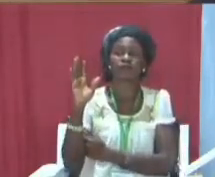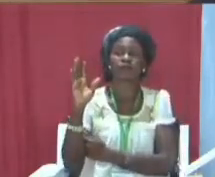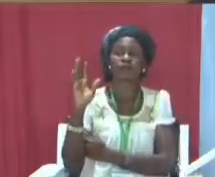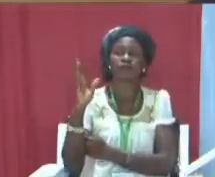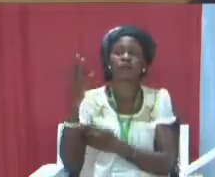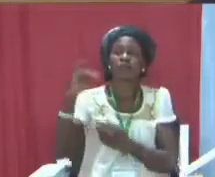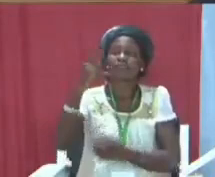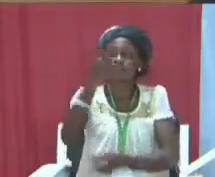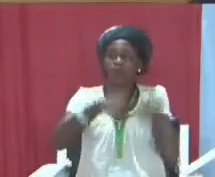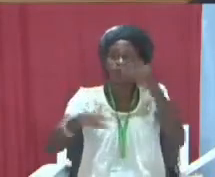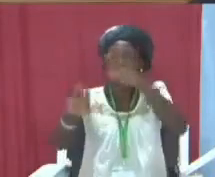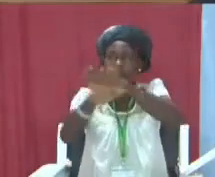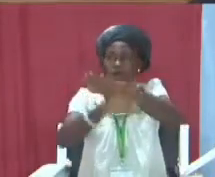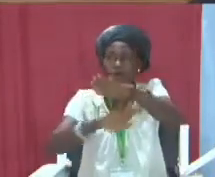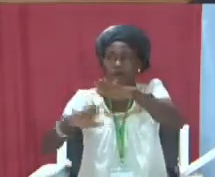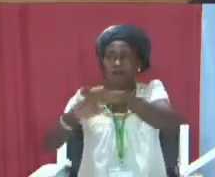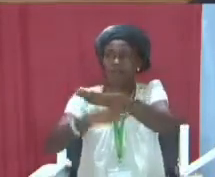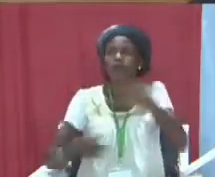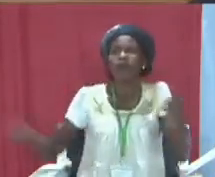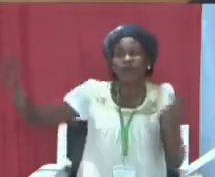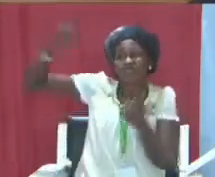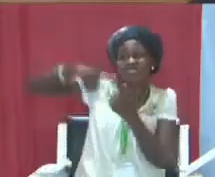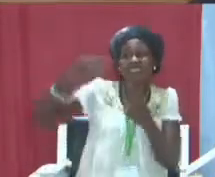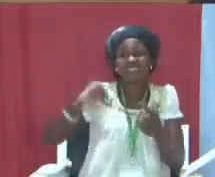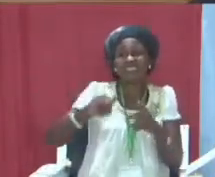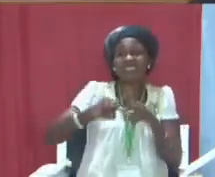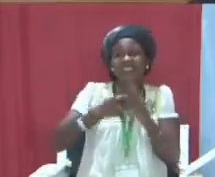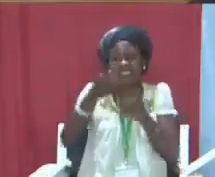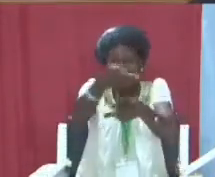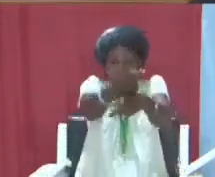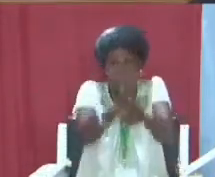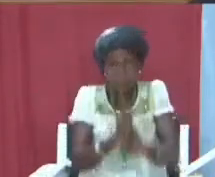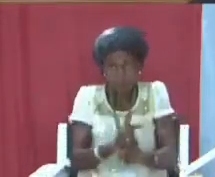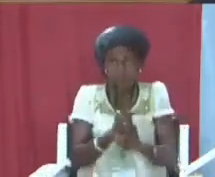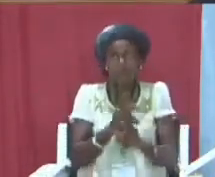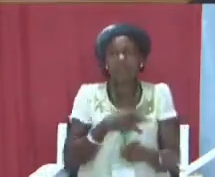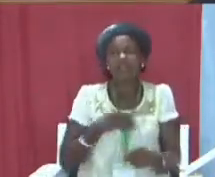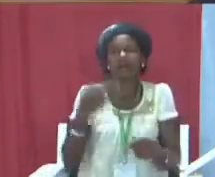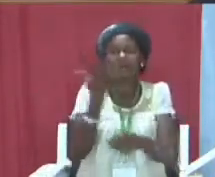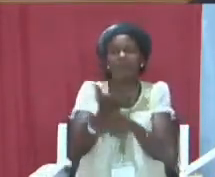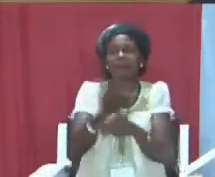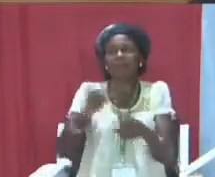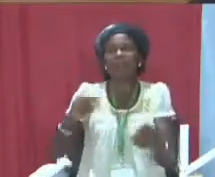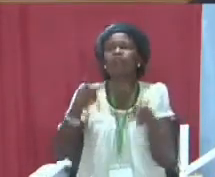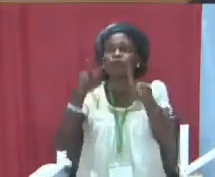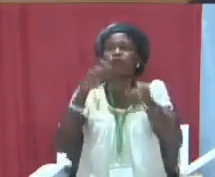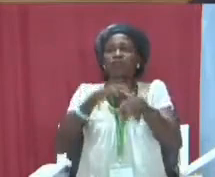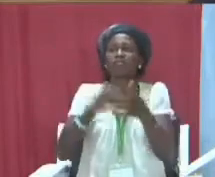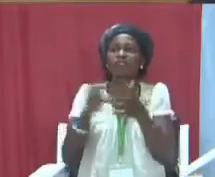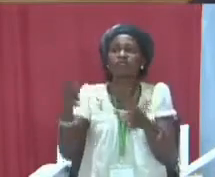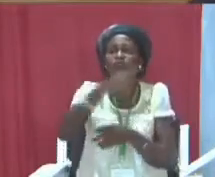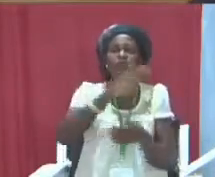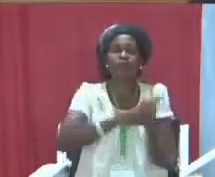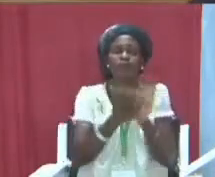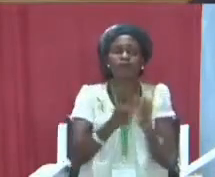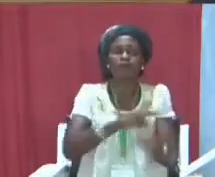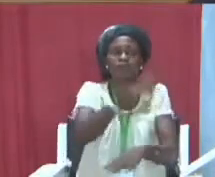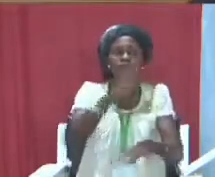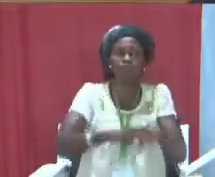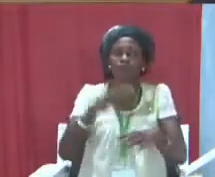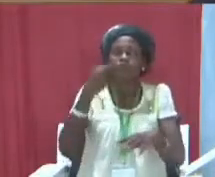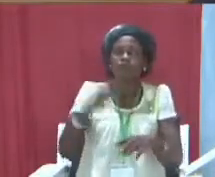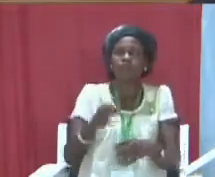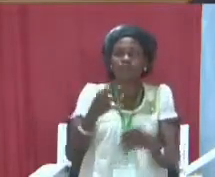they come under until they start borrowing and begging. Look at it. We have become a nation of borrowers